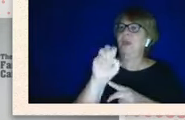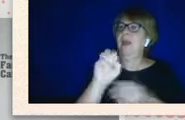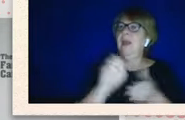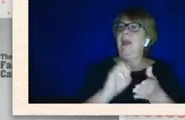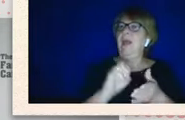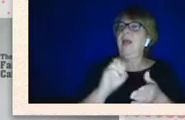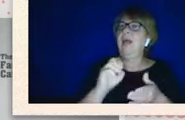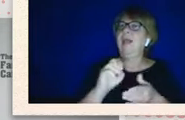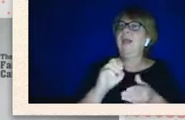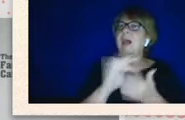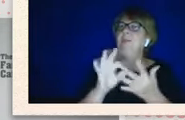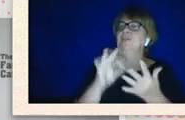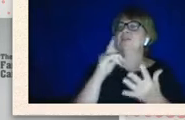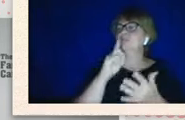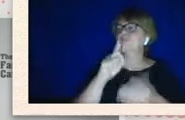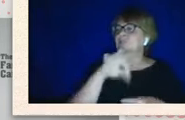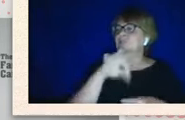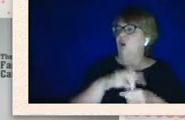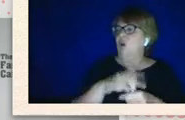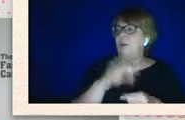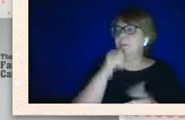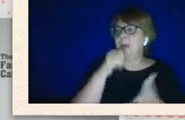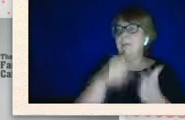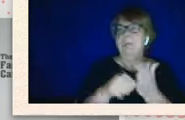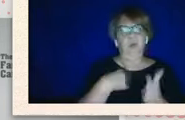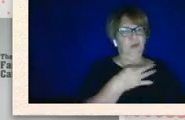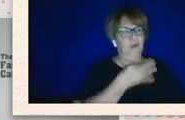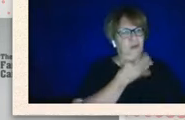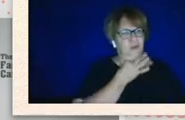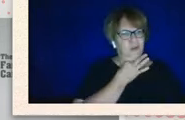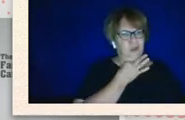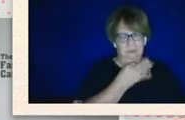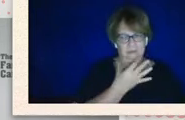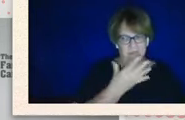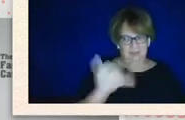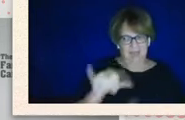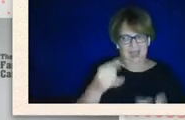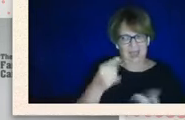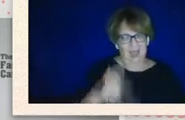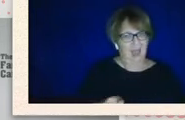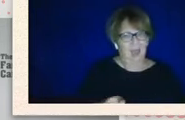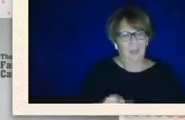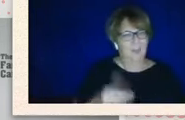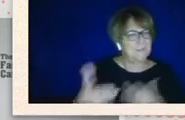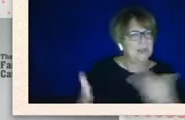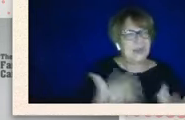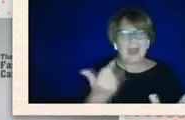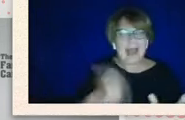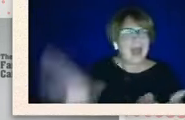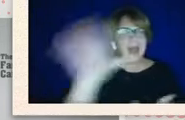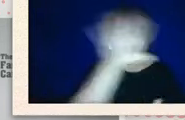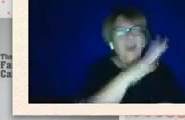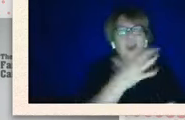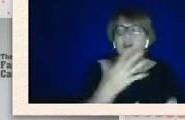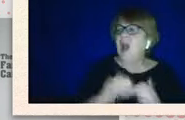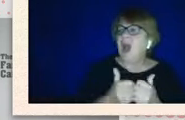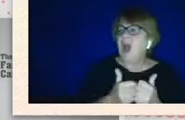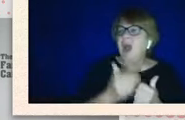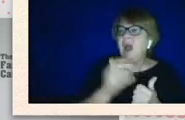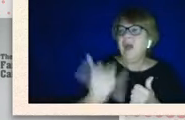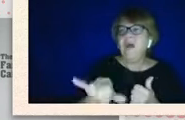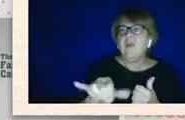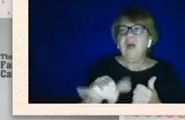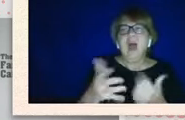mail. We were curious, does that happen anywhere? Just tell us a little bit about that, and what's the tech, just tell us a little bit about